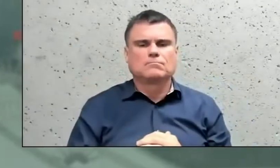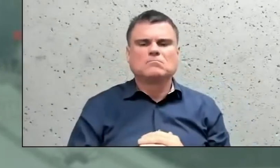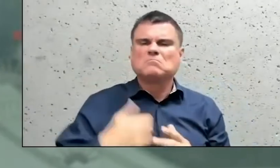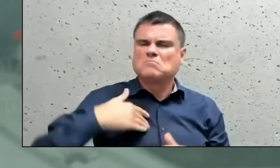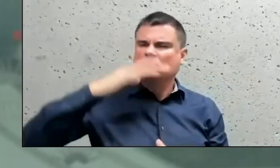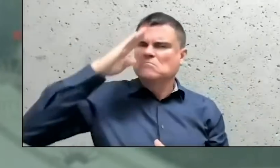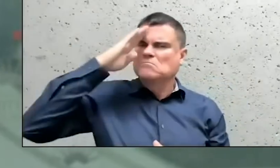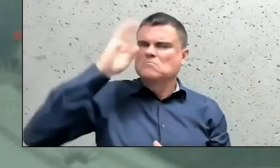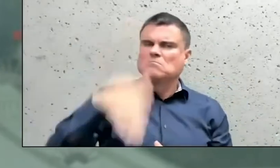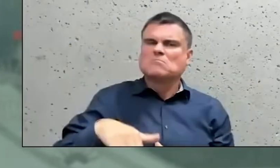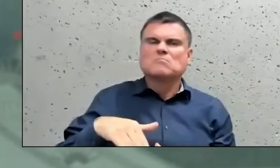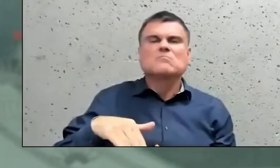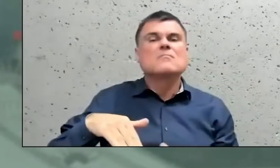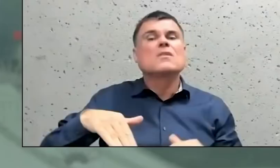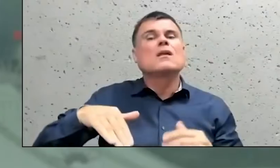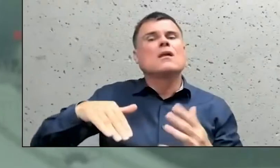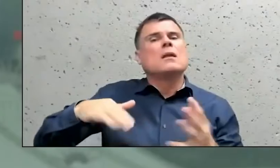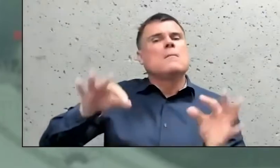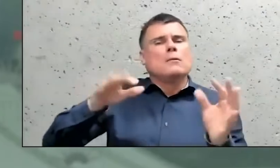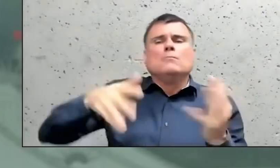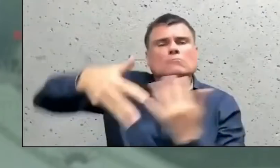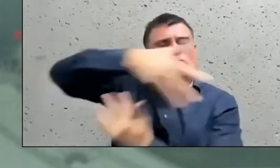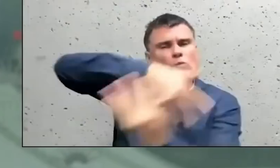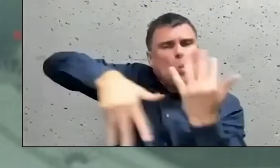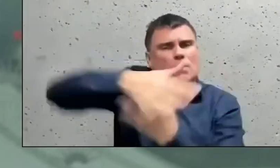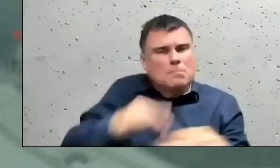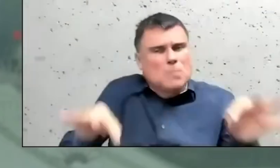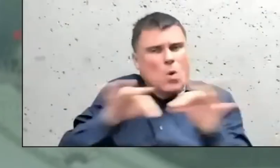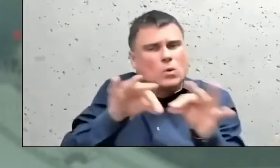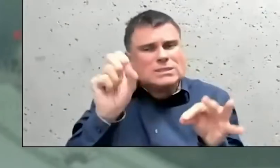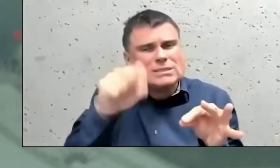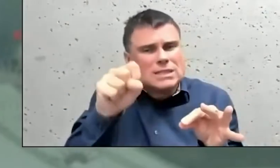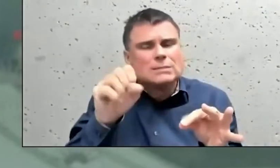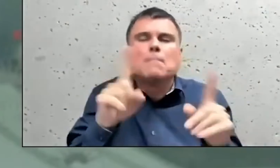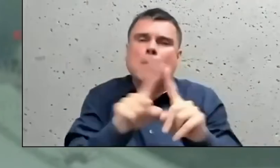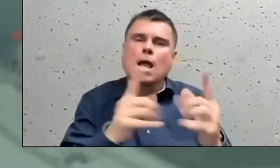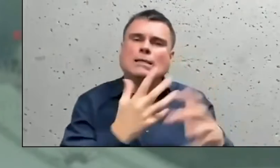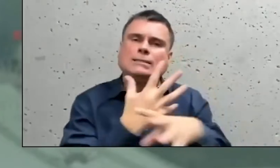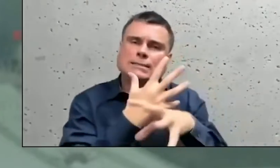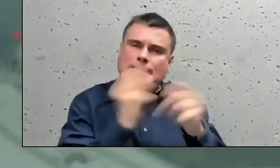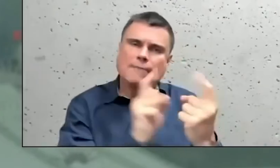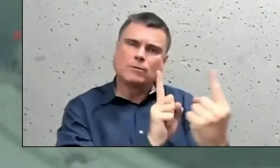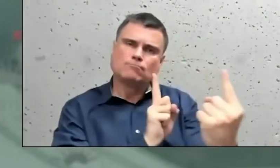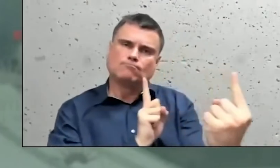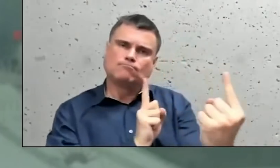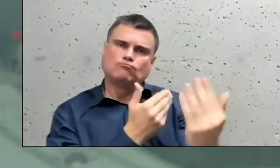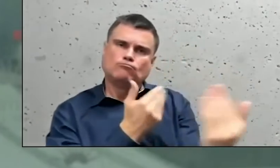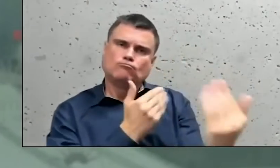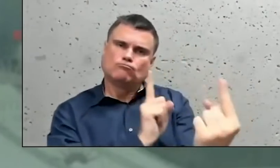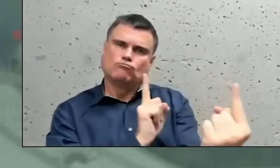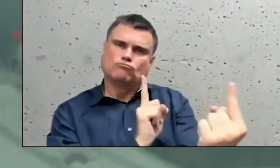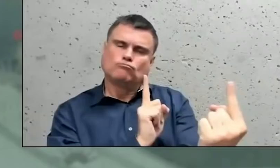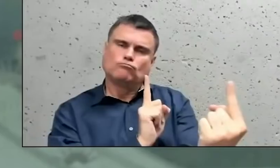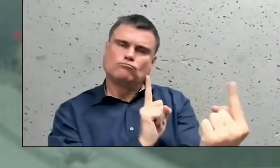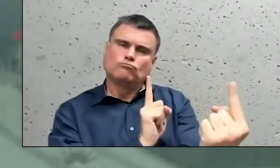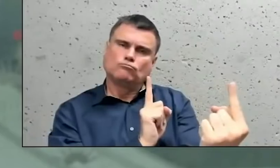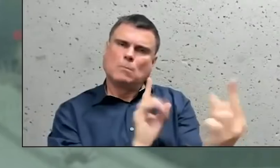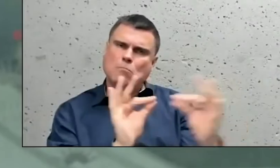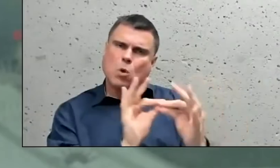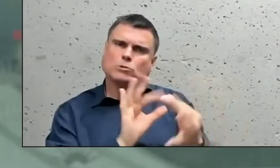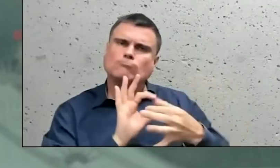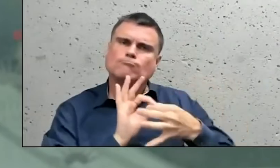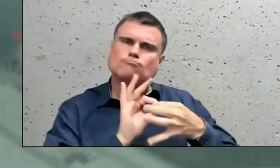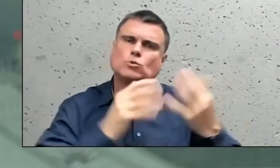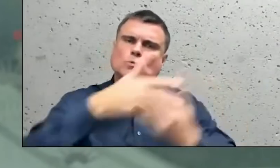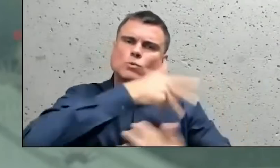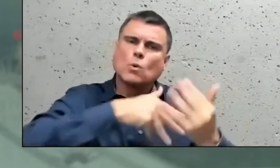are essential to us, and those in-person connections that we've been able to have, we need to keep those going for our own